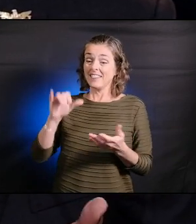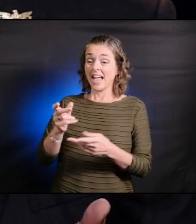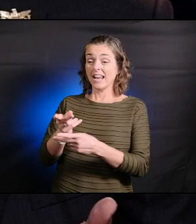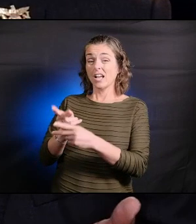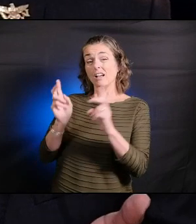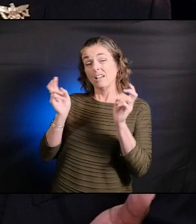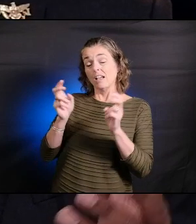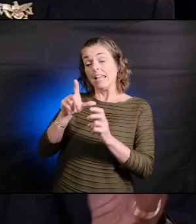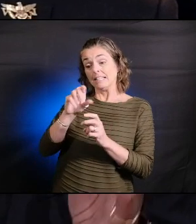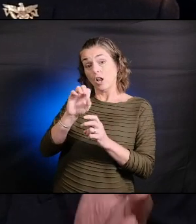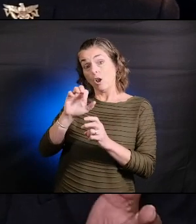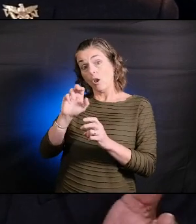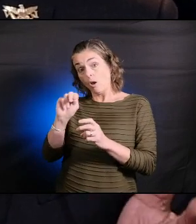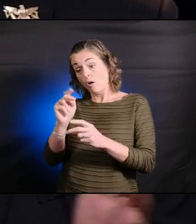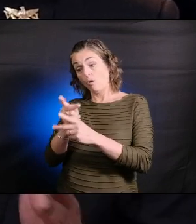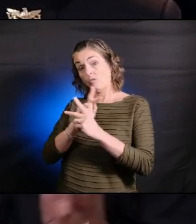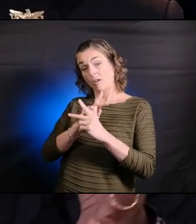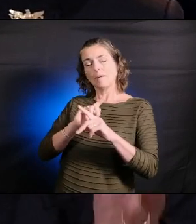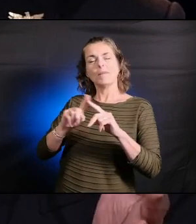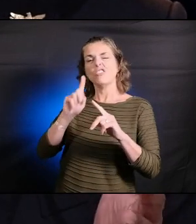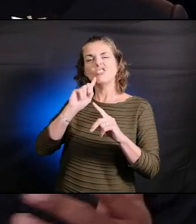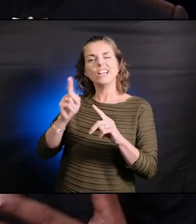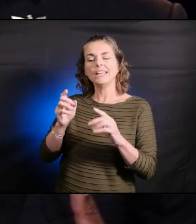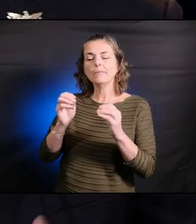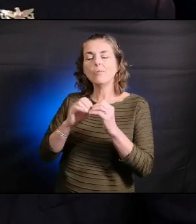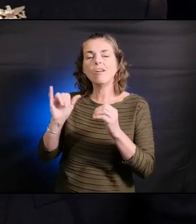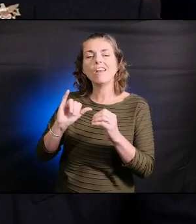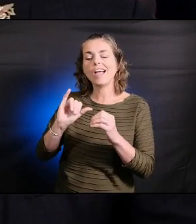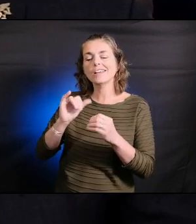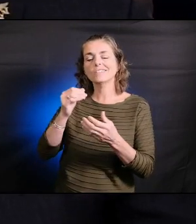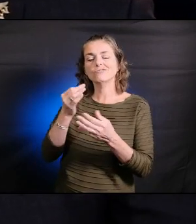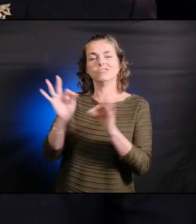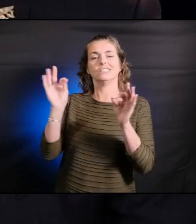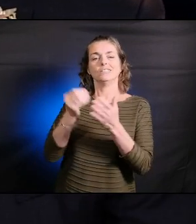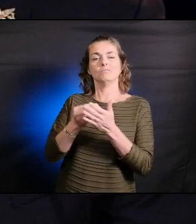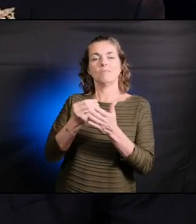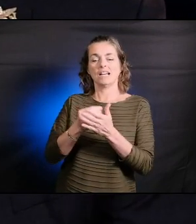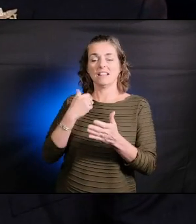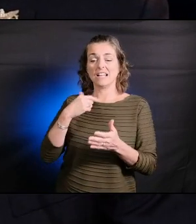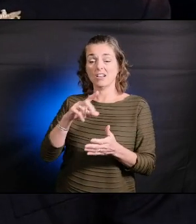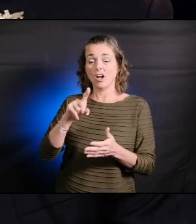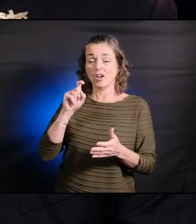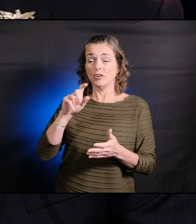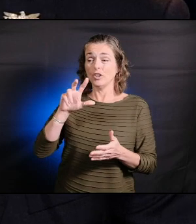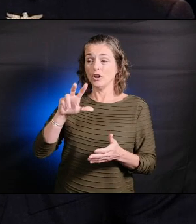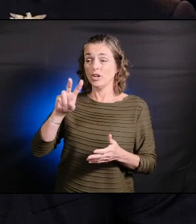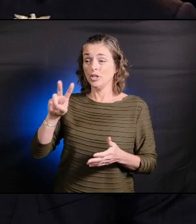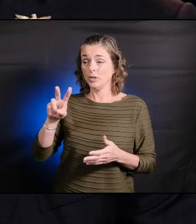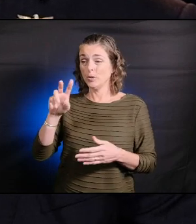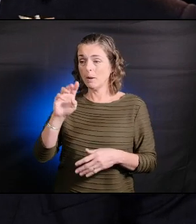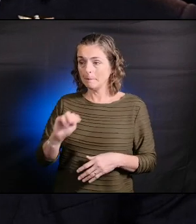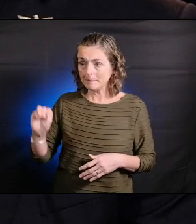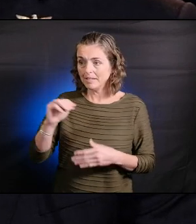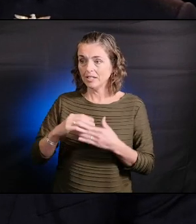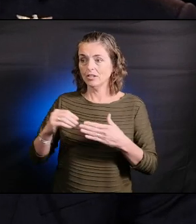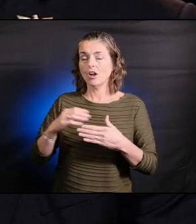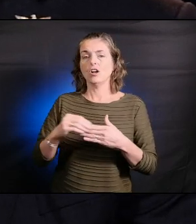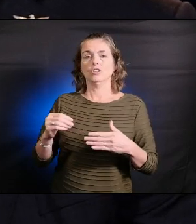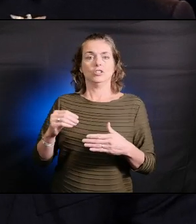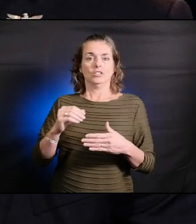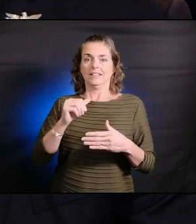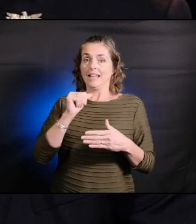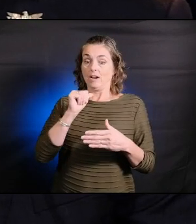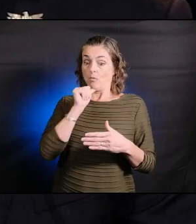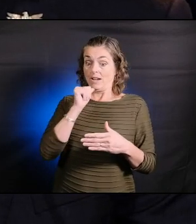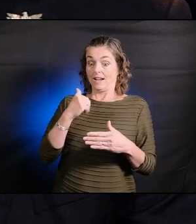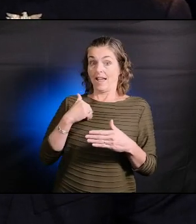these businesses. So that's $144 million in our economy that wasn't there before, that is there because of